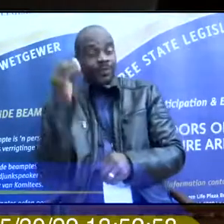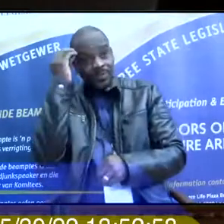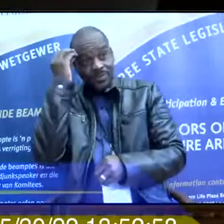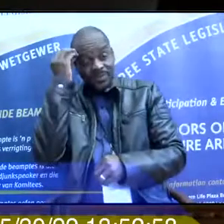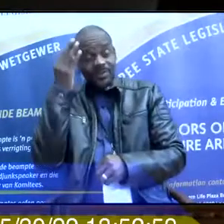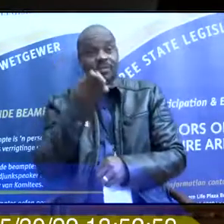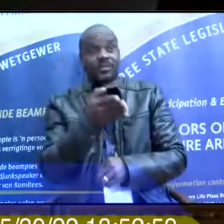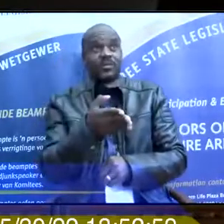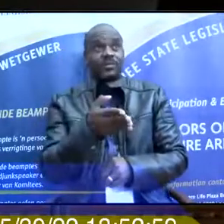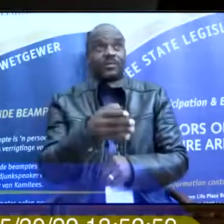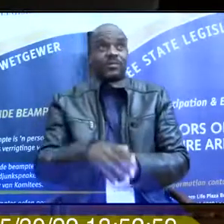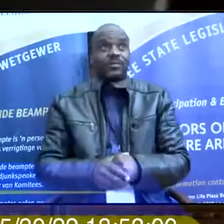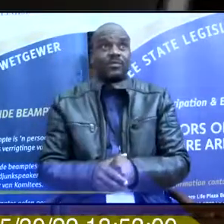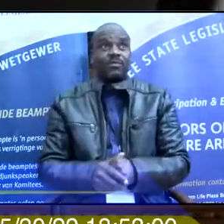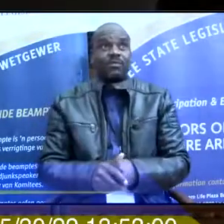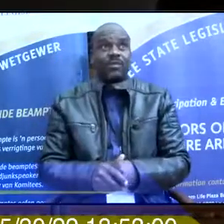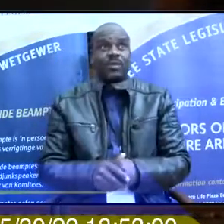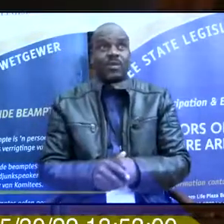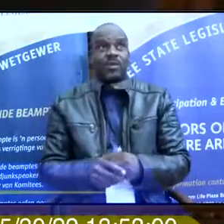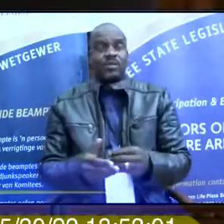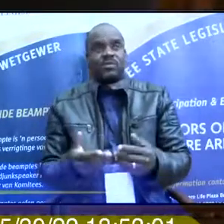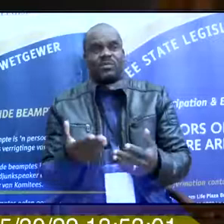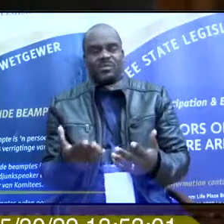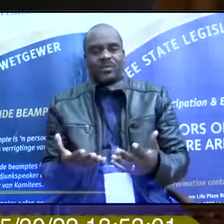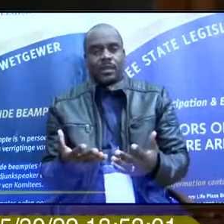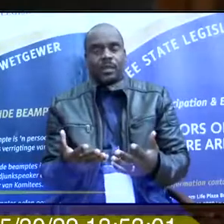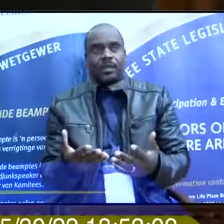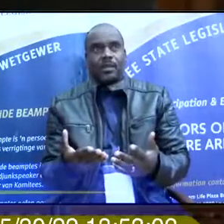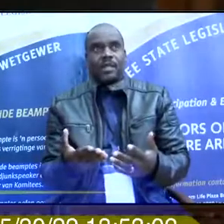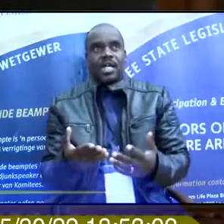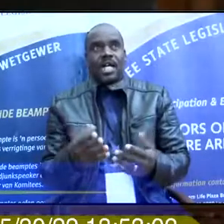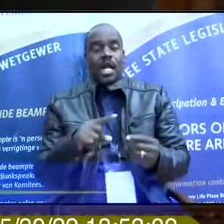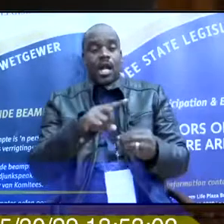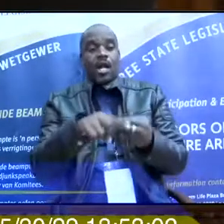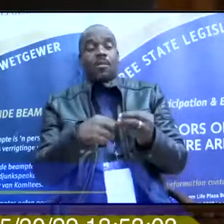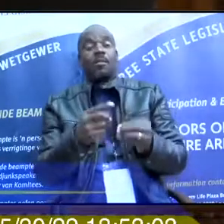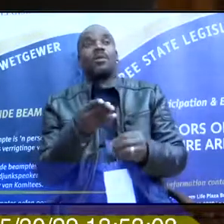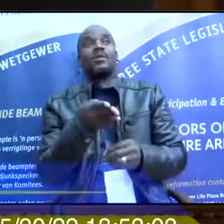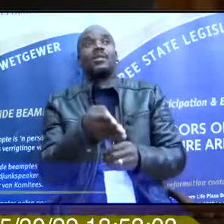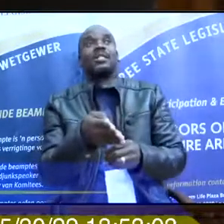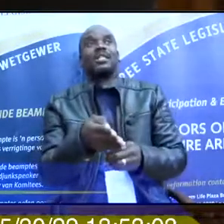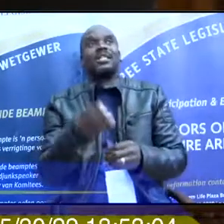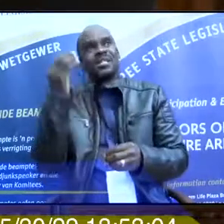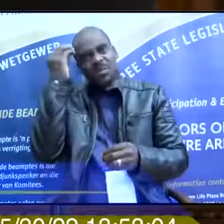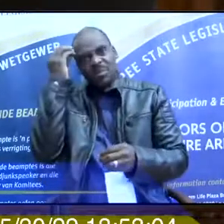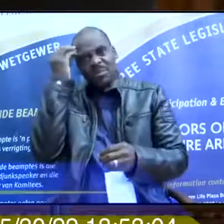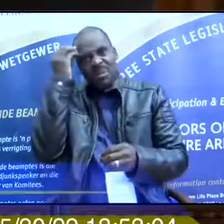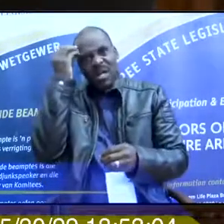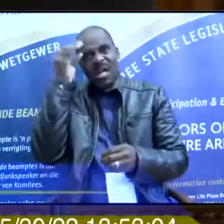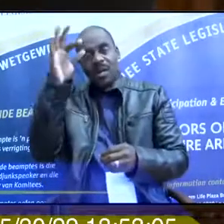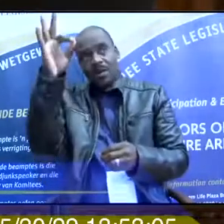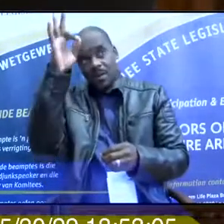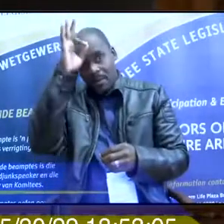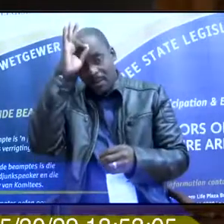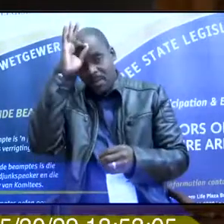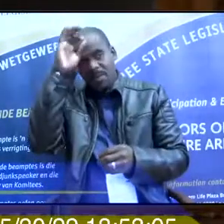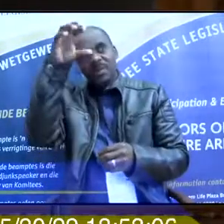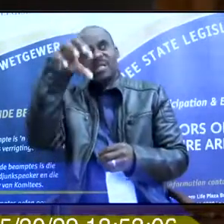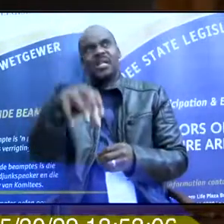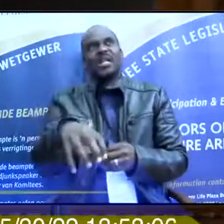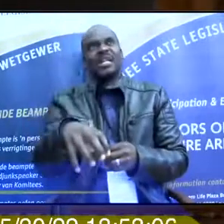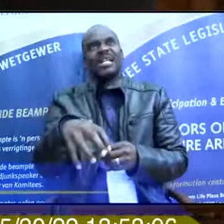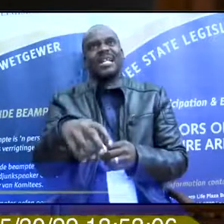brutality that they have the government is very silent about it the issue of police police station